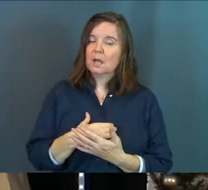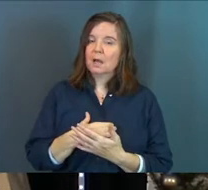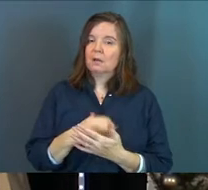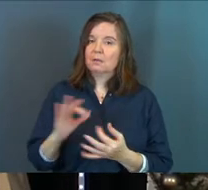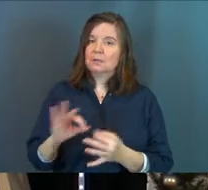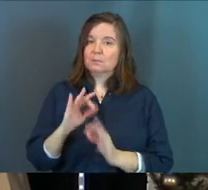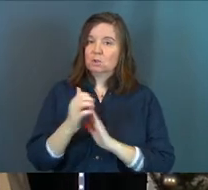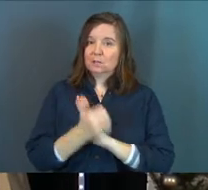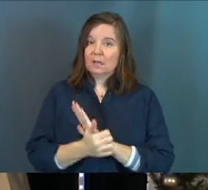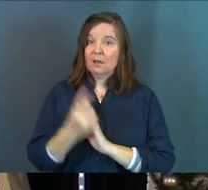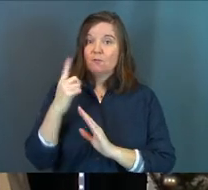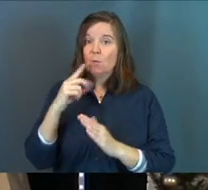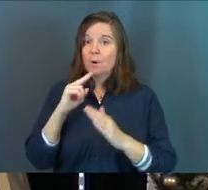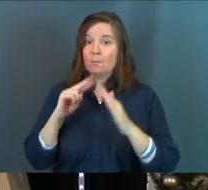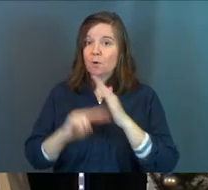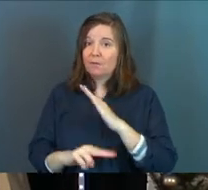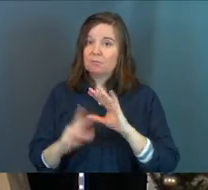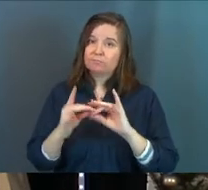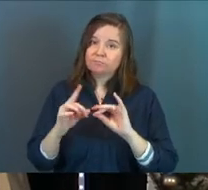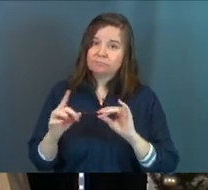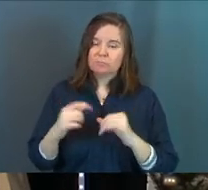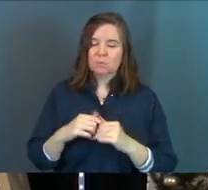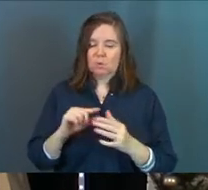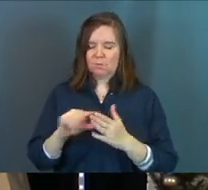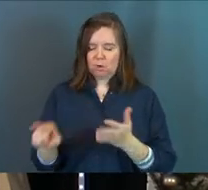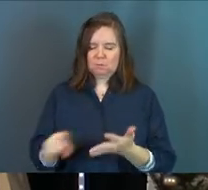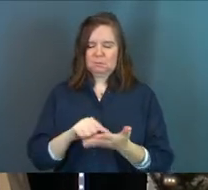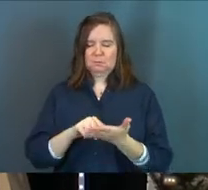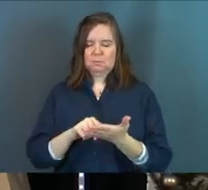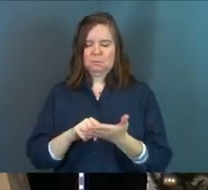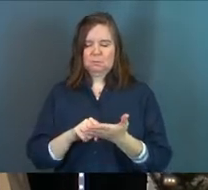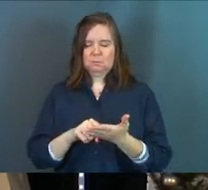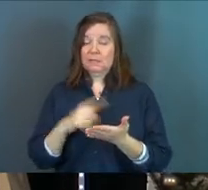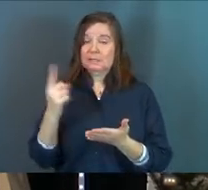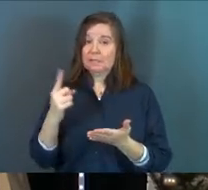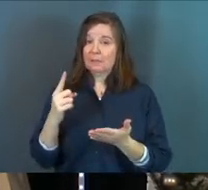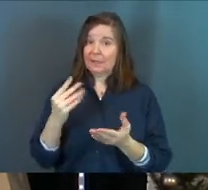prophesy. And so this verse comes along and says, you know what?